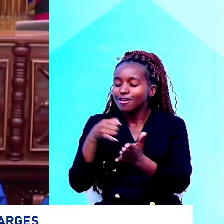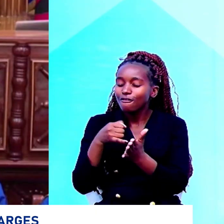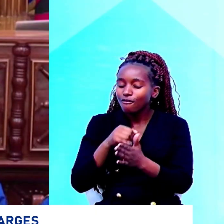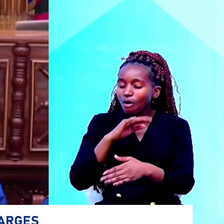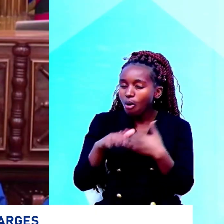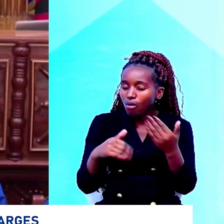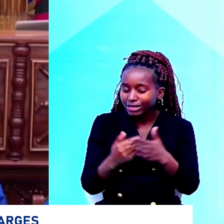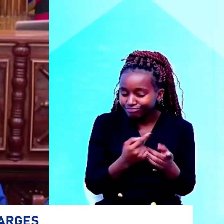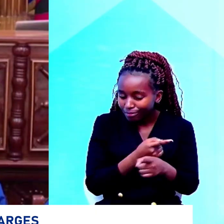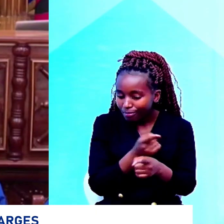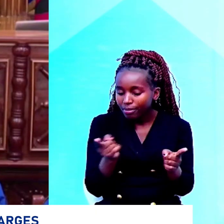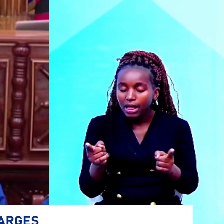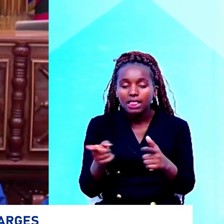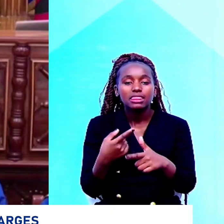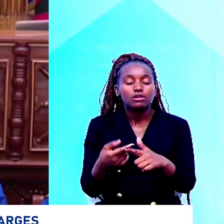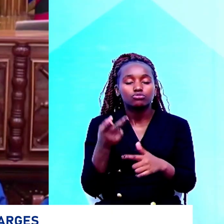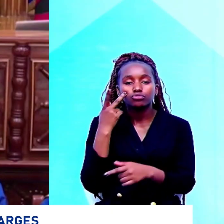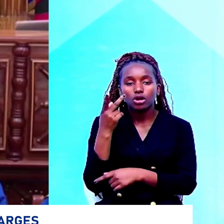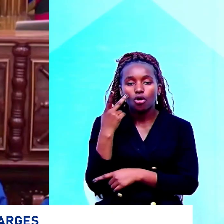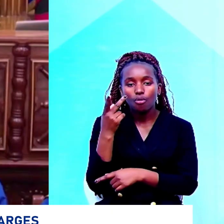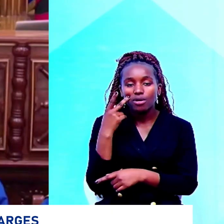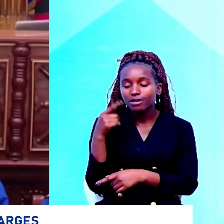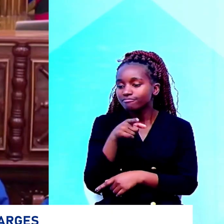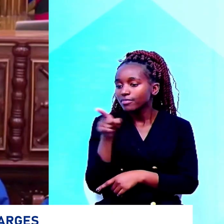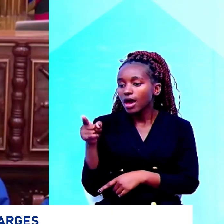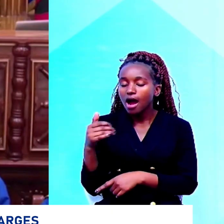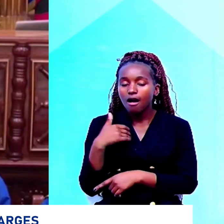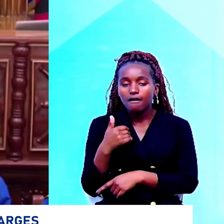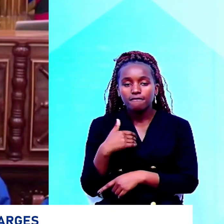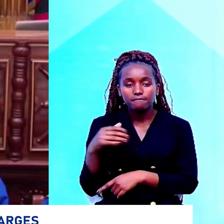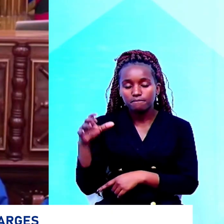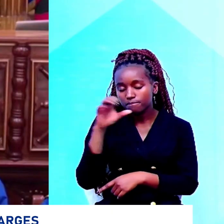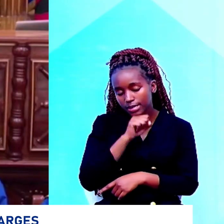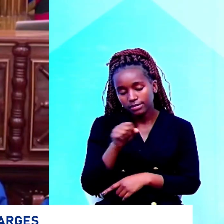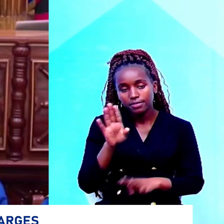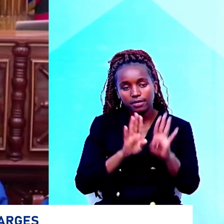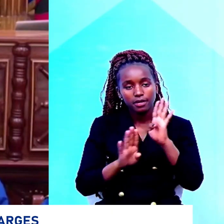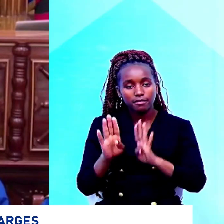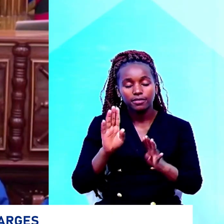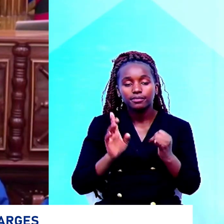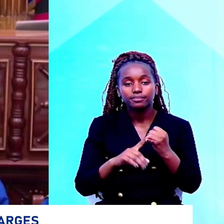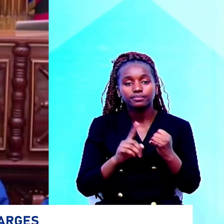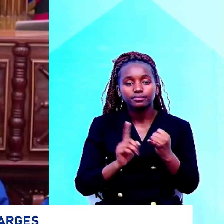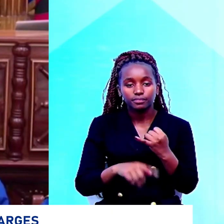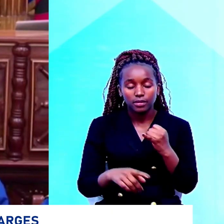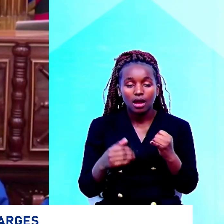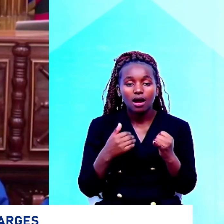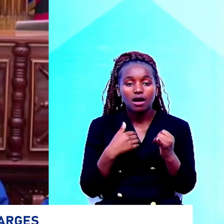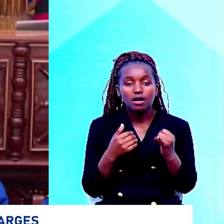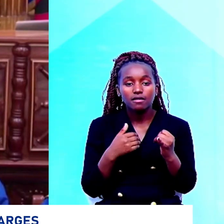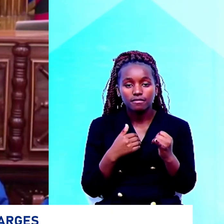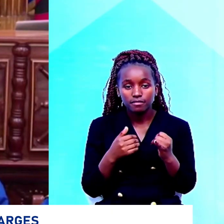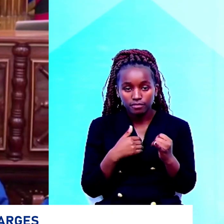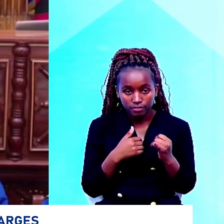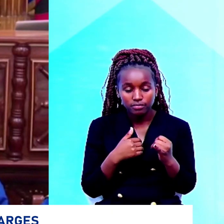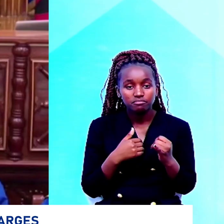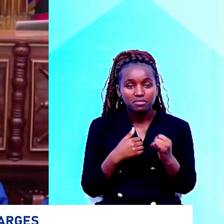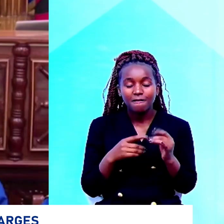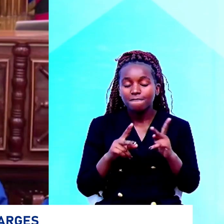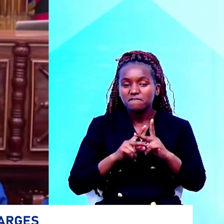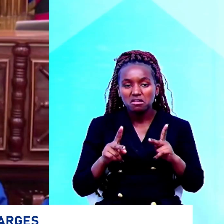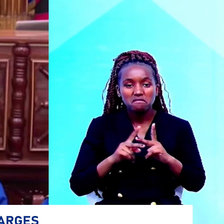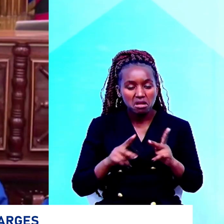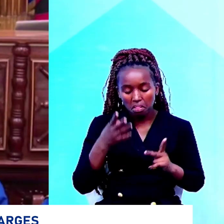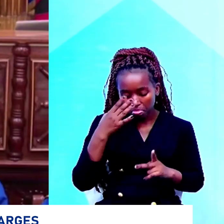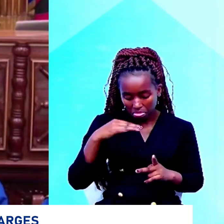gross misconduct by the following: A, making disrespectful, sexist, and